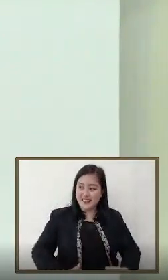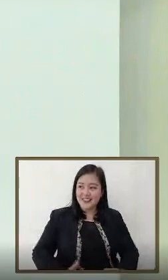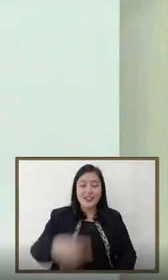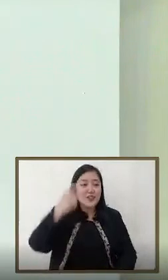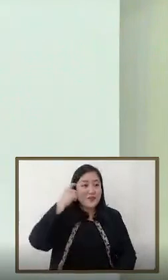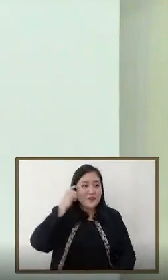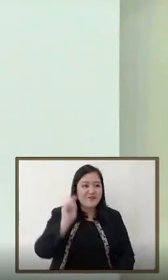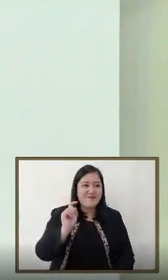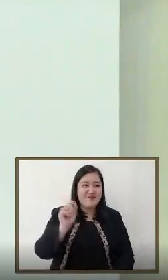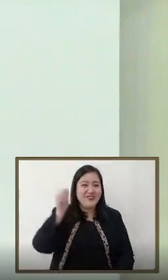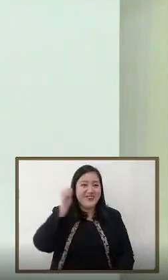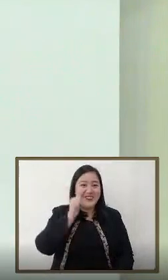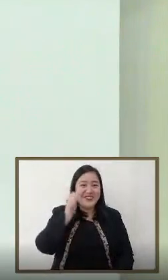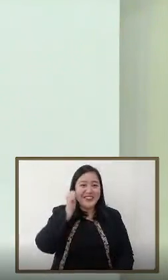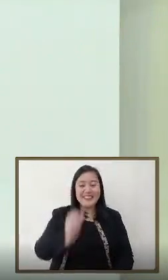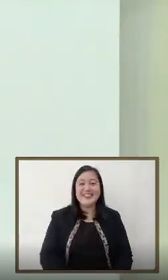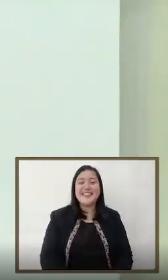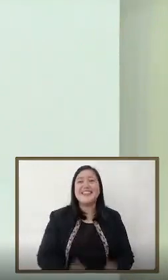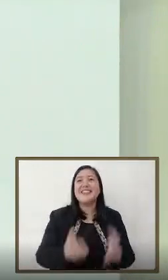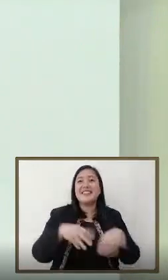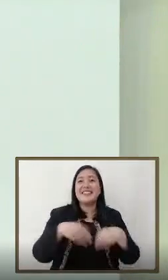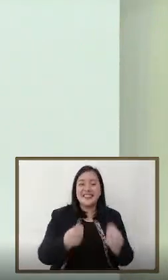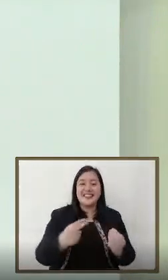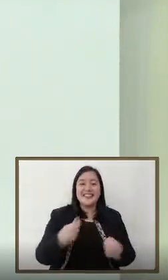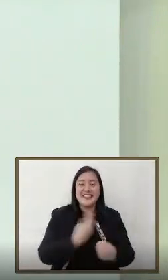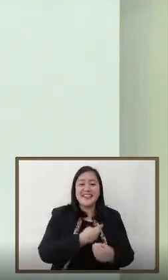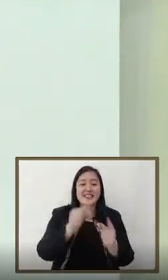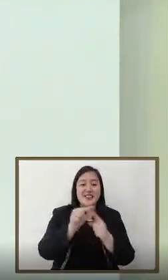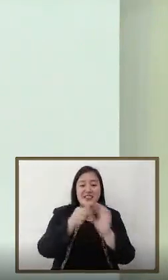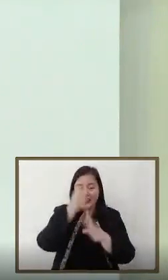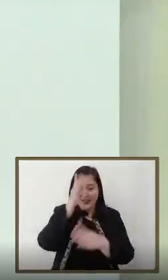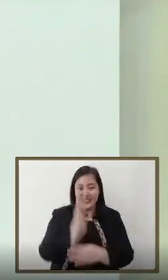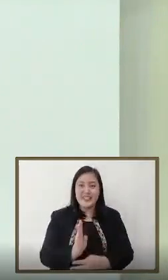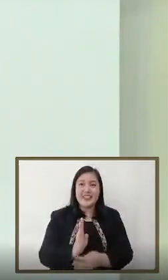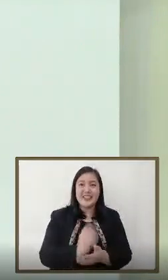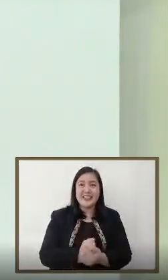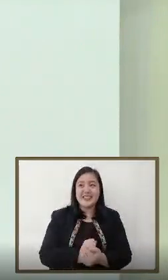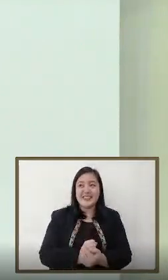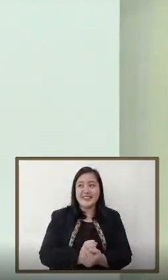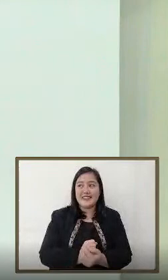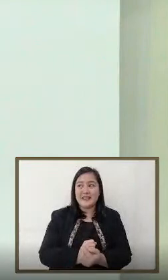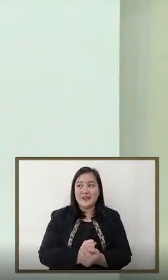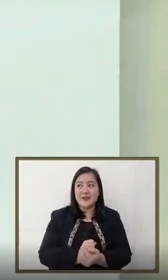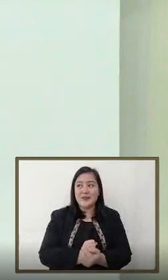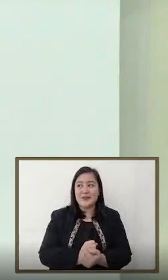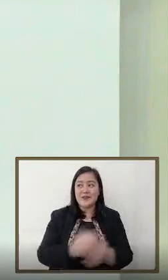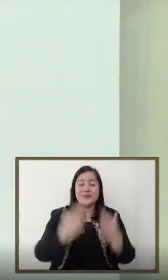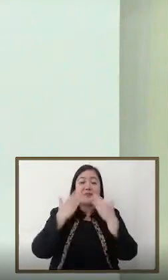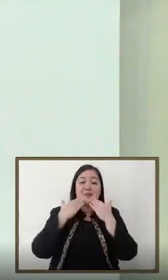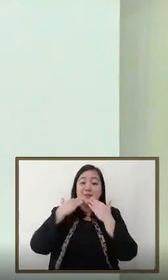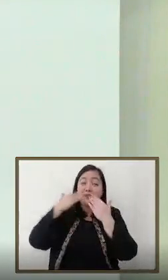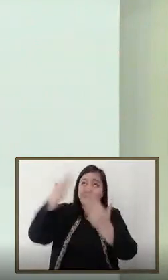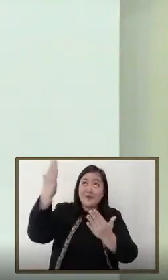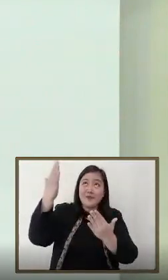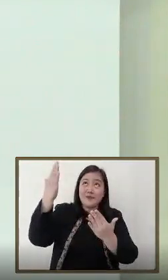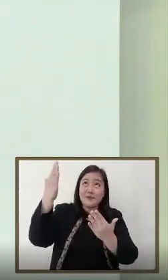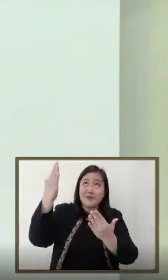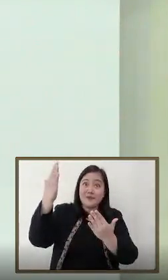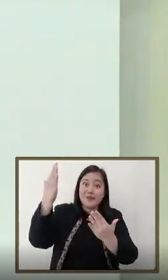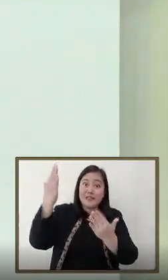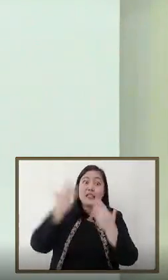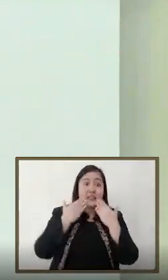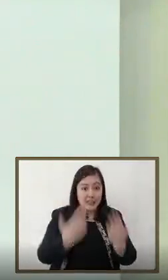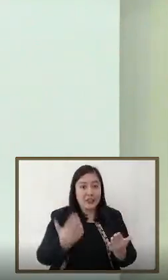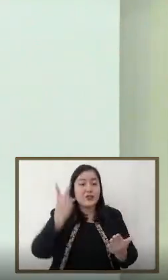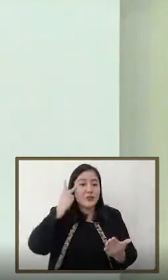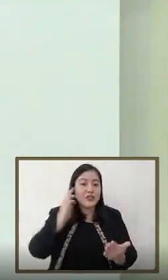always giving us the word of God. For thank you, Pastor Hill, for all your